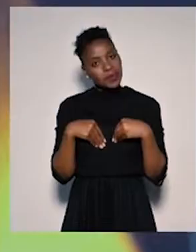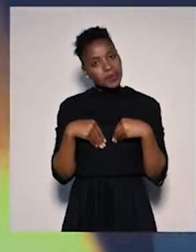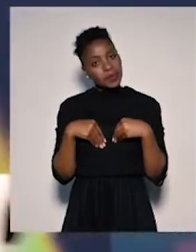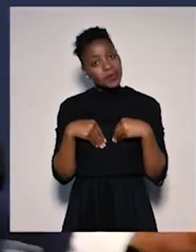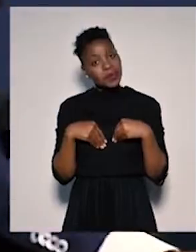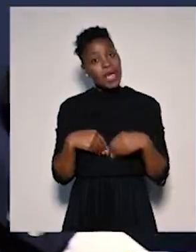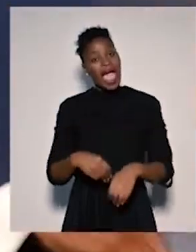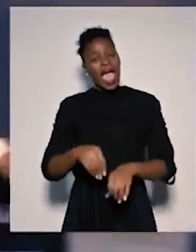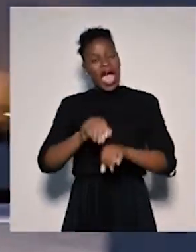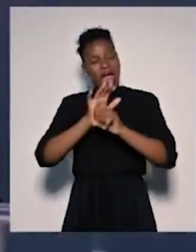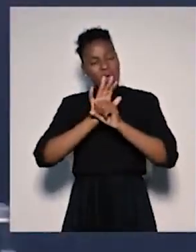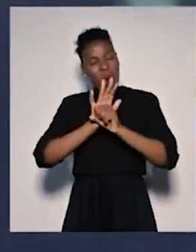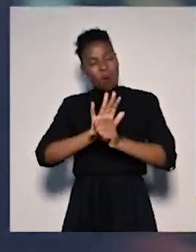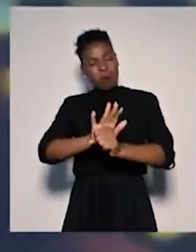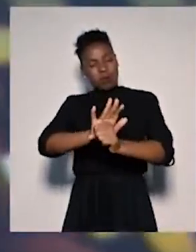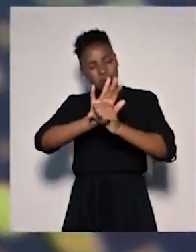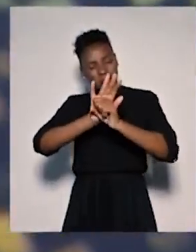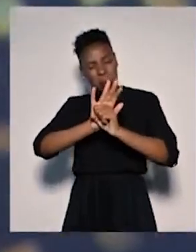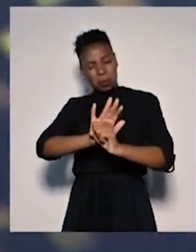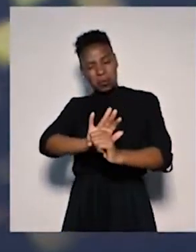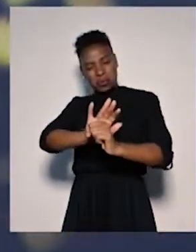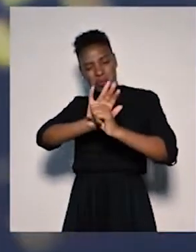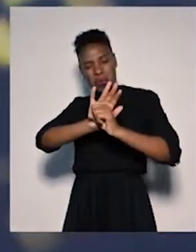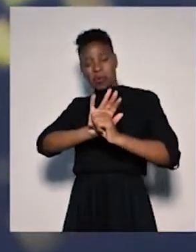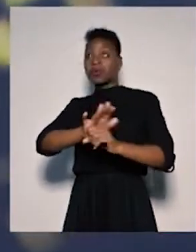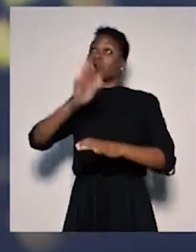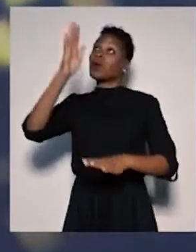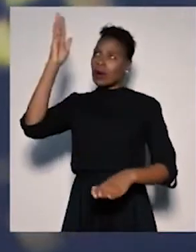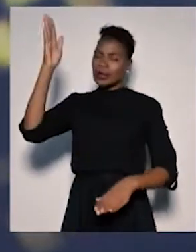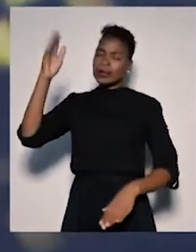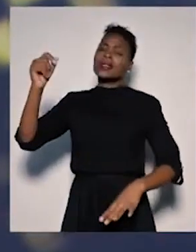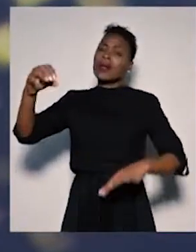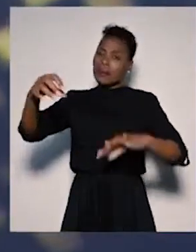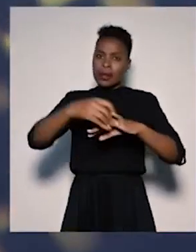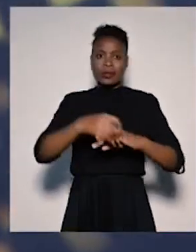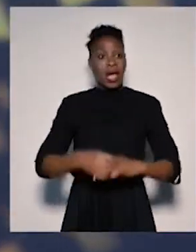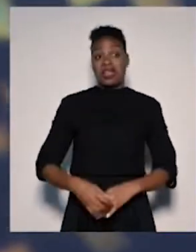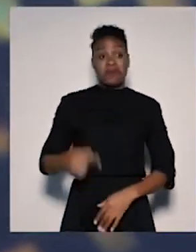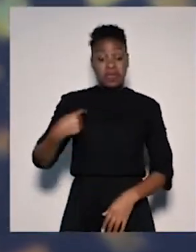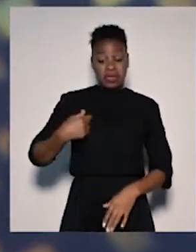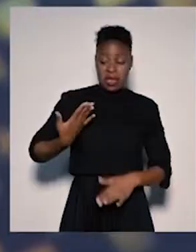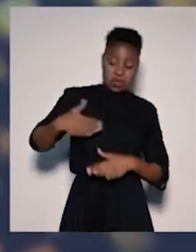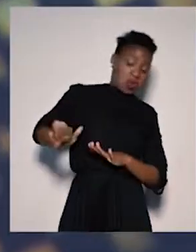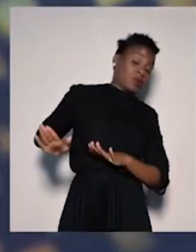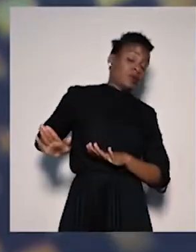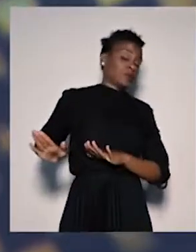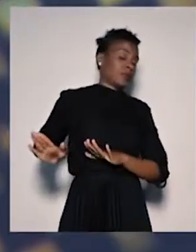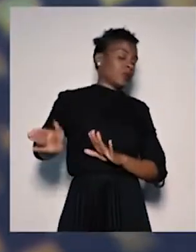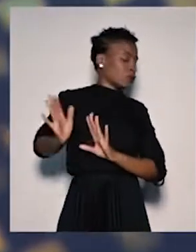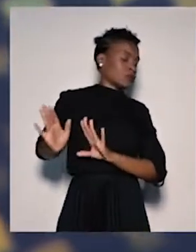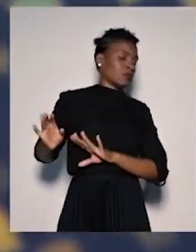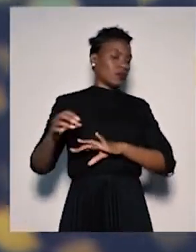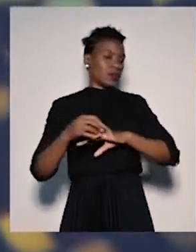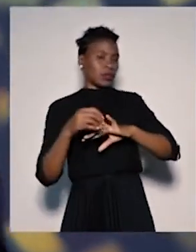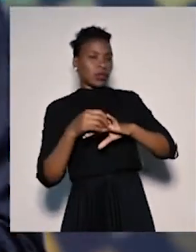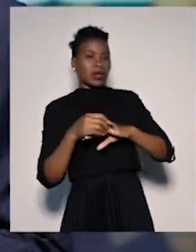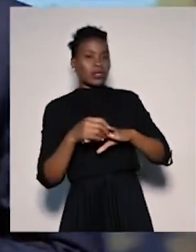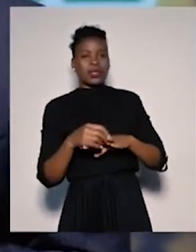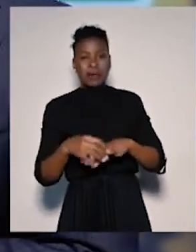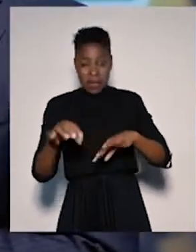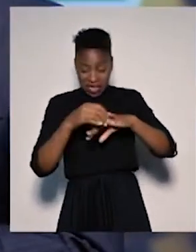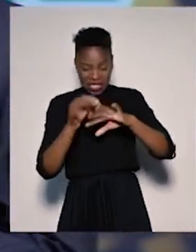And we push these boundaries and we push what God... God says get married, we say no, asufunum shat. So marriage is no longer the thing